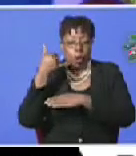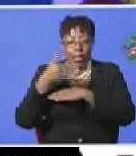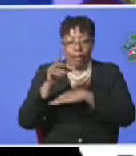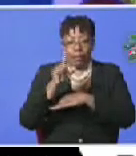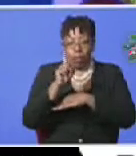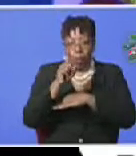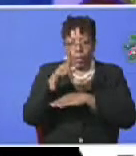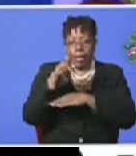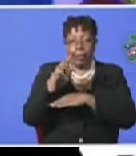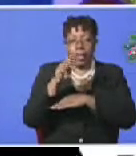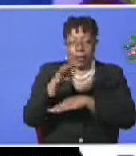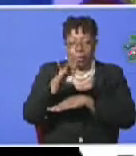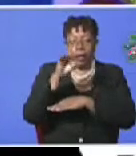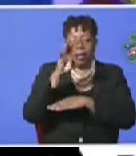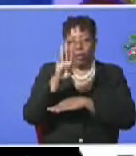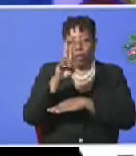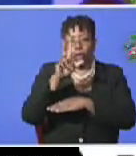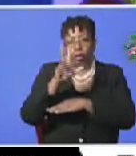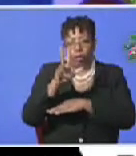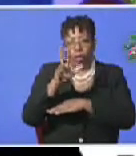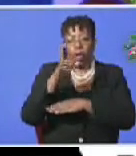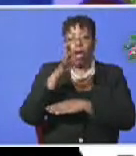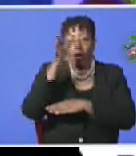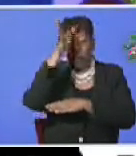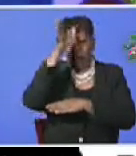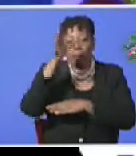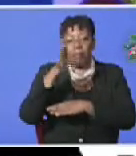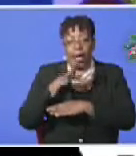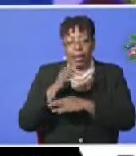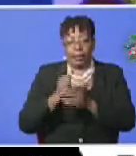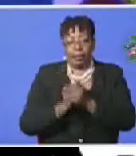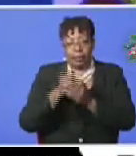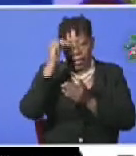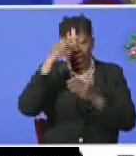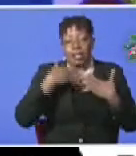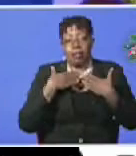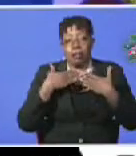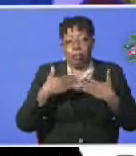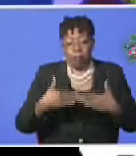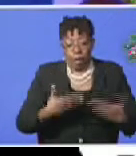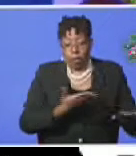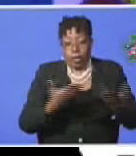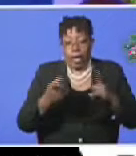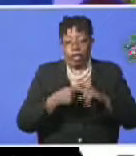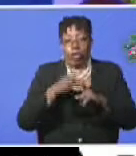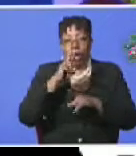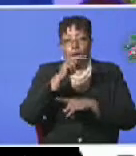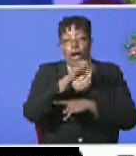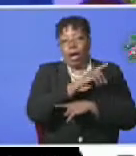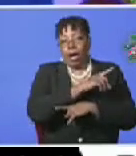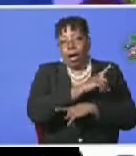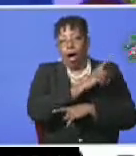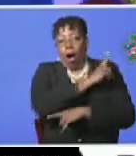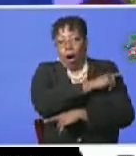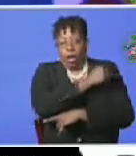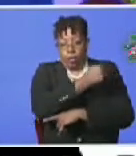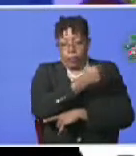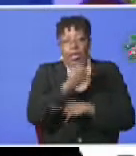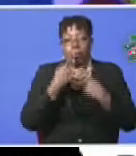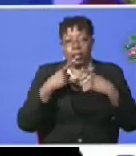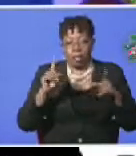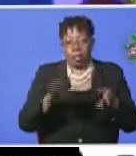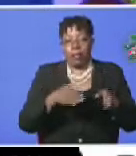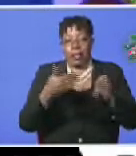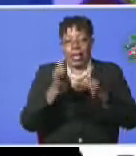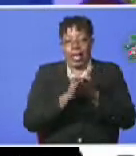p.m. where they found the 43-year-old. The remains were taken to the Rand Memorial Hospital where the victim was pronounced dead. Police